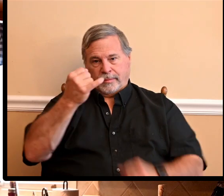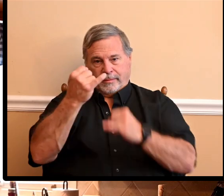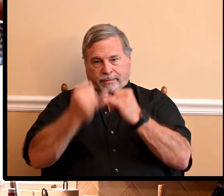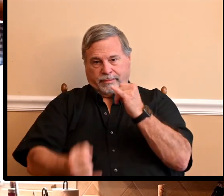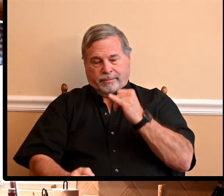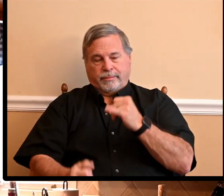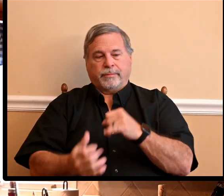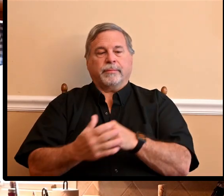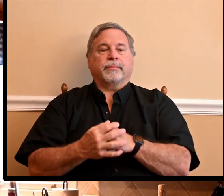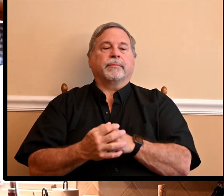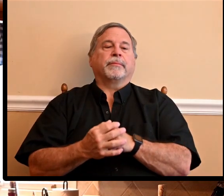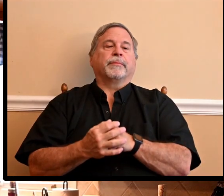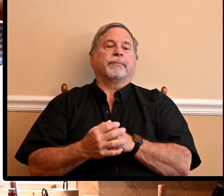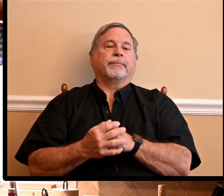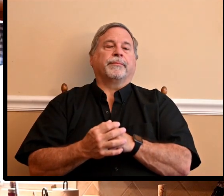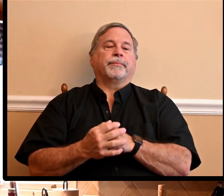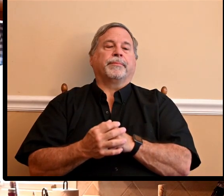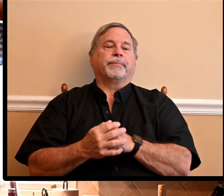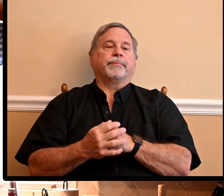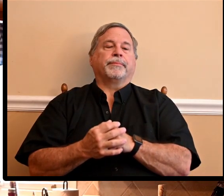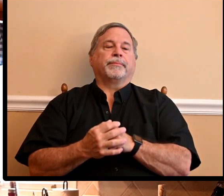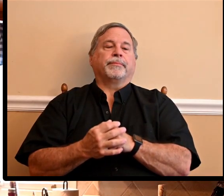Now we're going to put our last